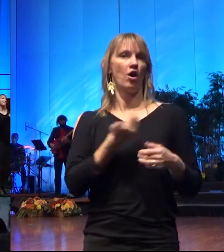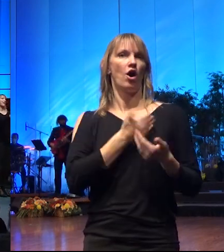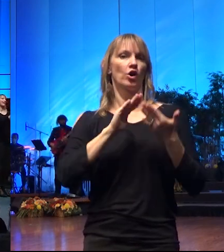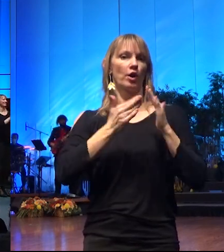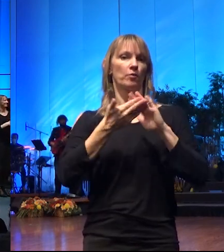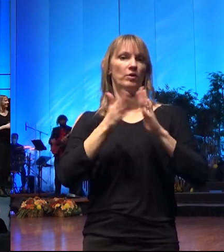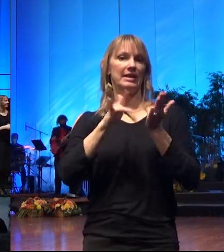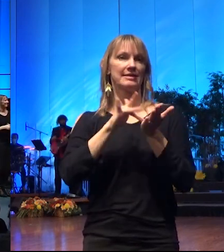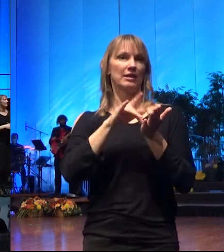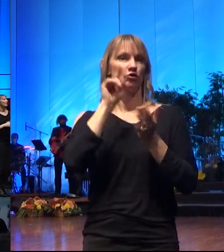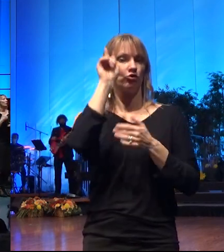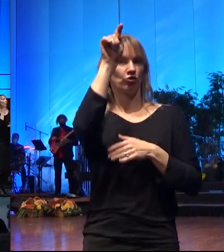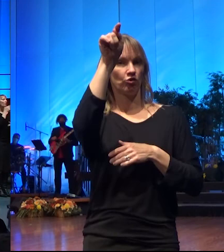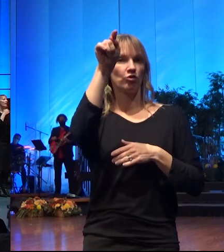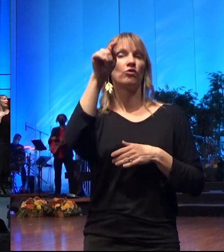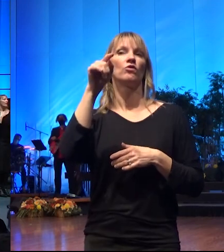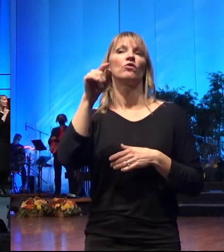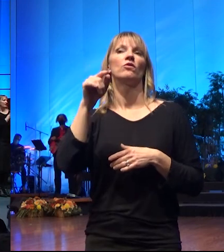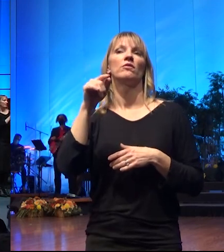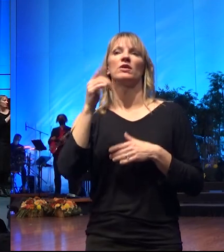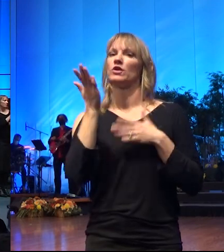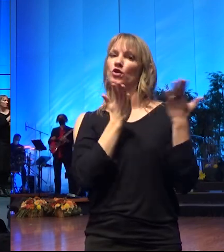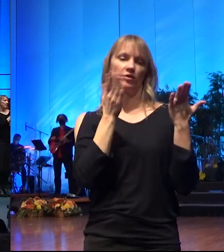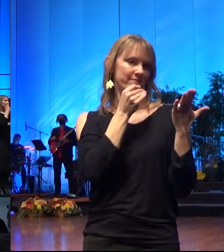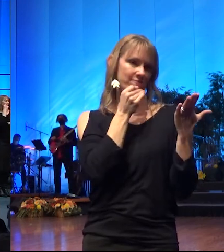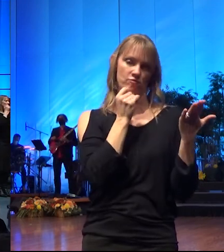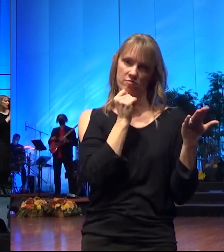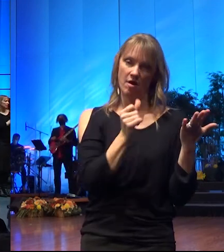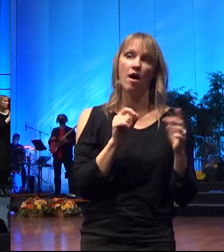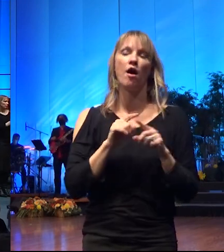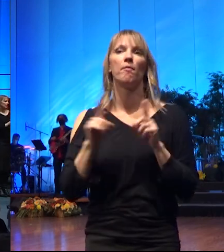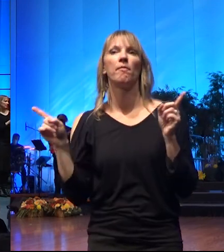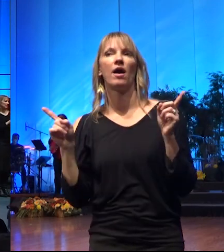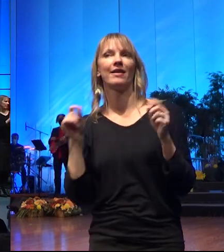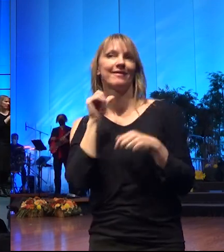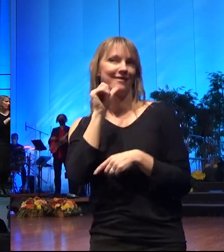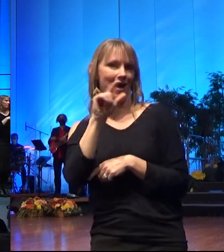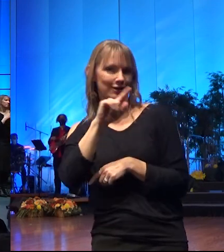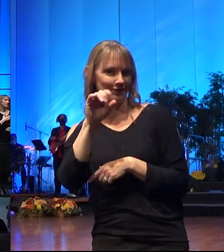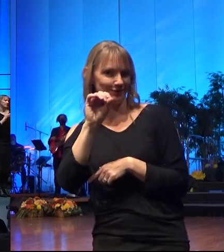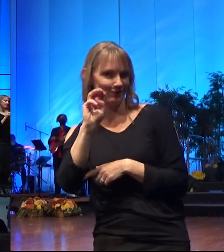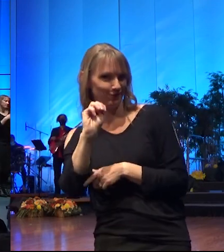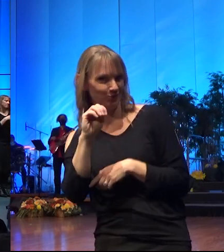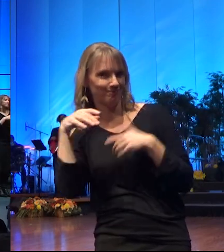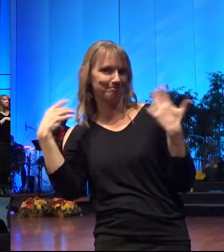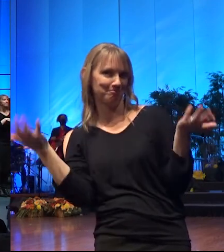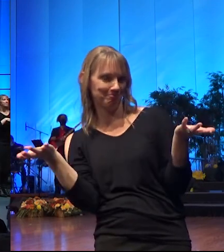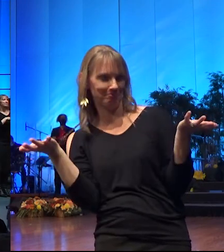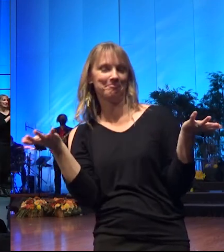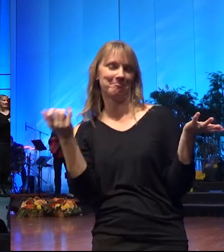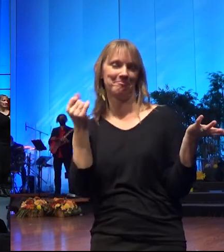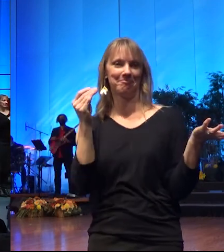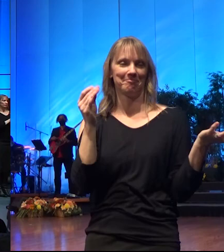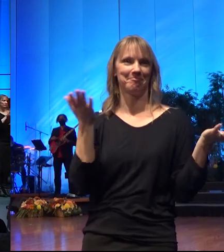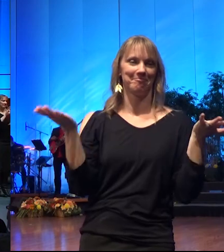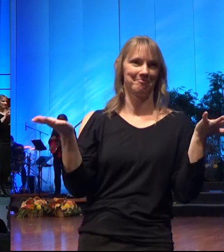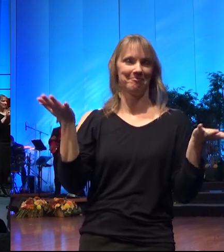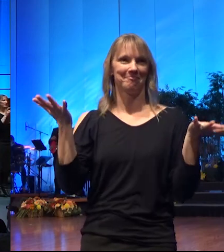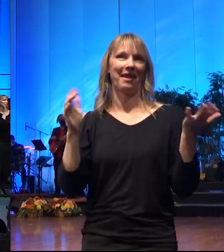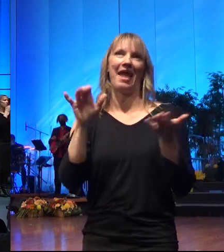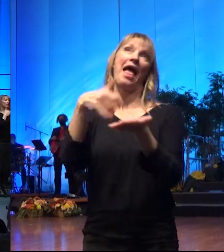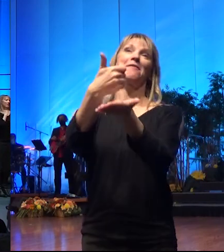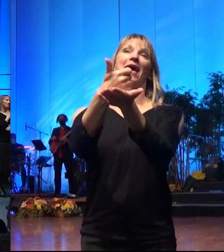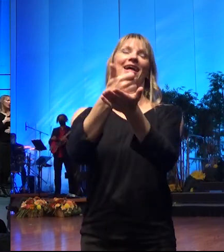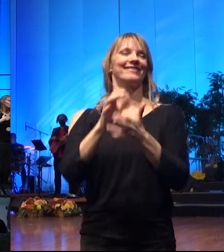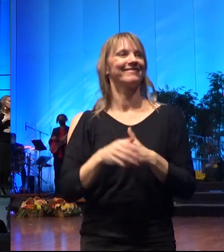we're going to have gift bags for each person who attends, so please come. It's 6 to 7. We'll have some